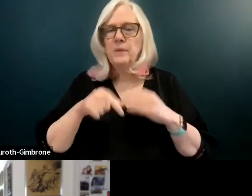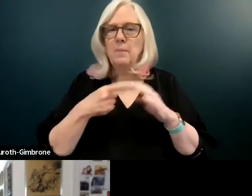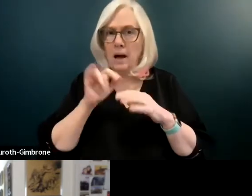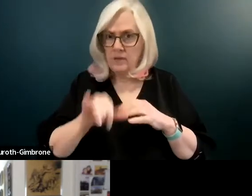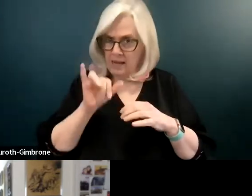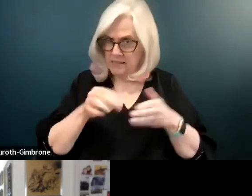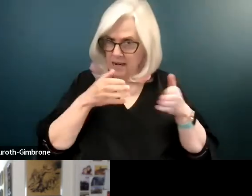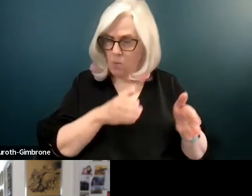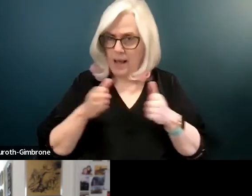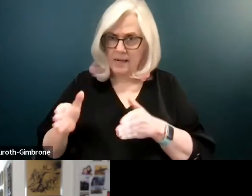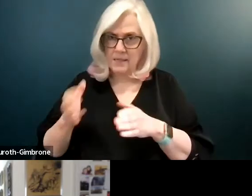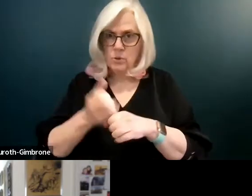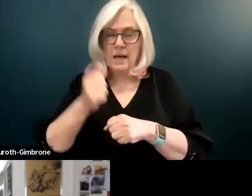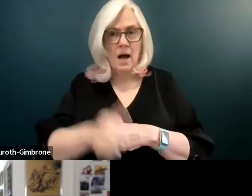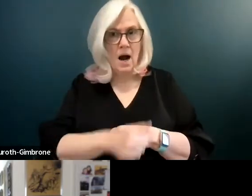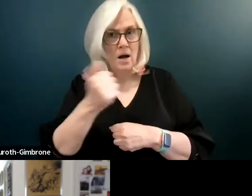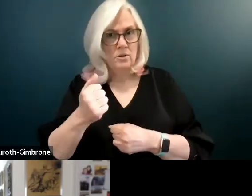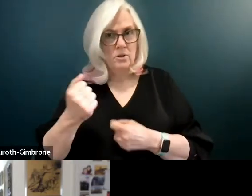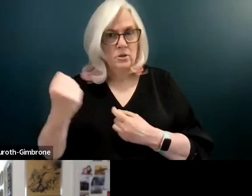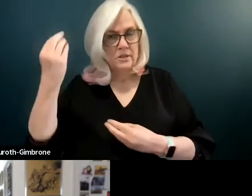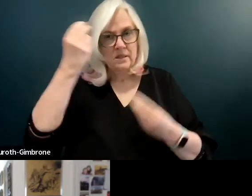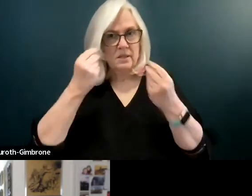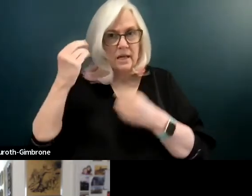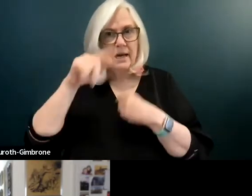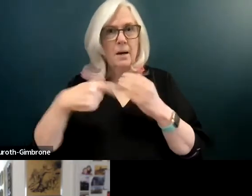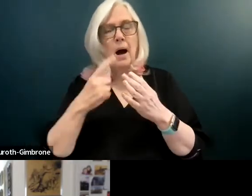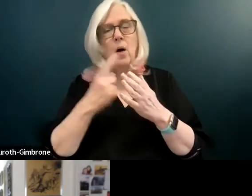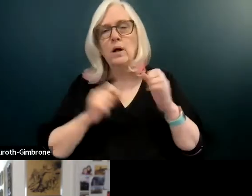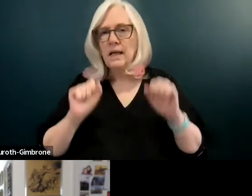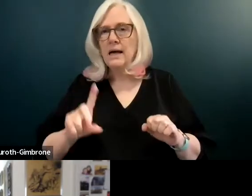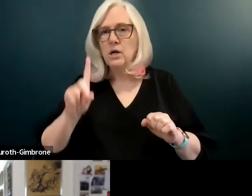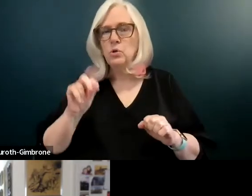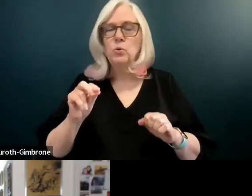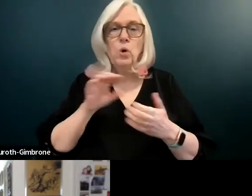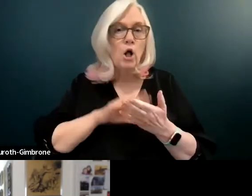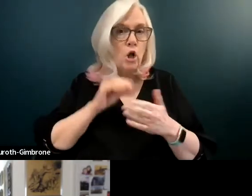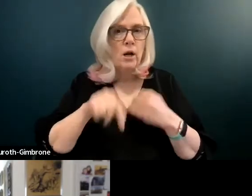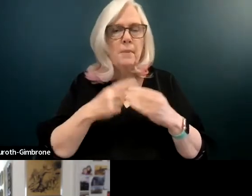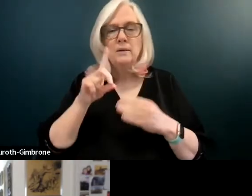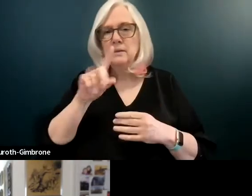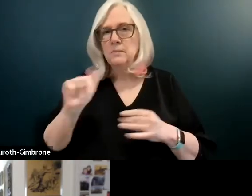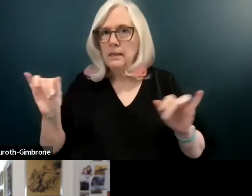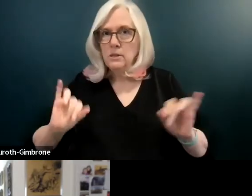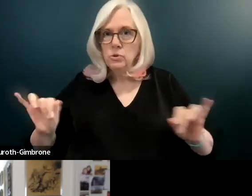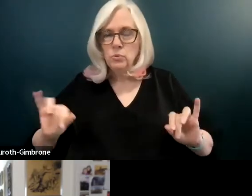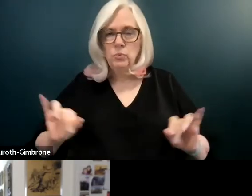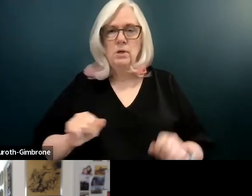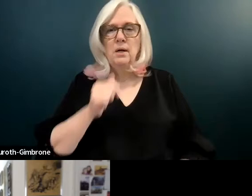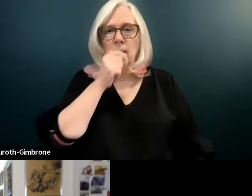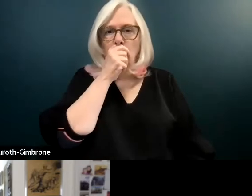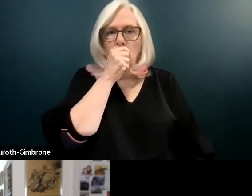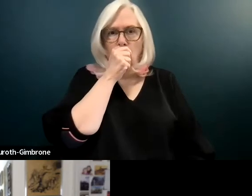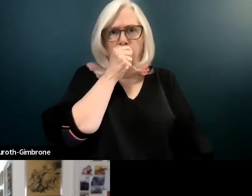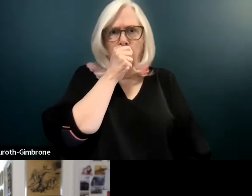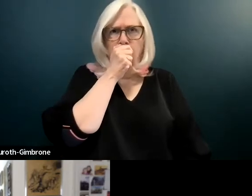get others thinking about what they could do or learn about disabilities as well? Yeah, I mean, you can